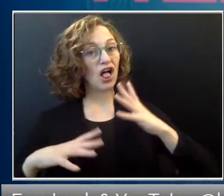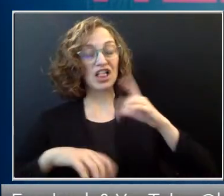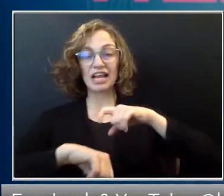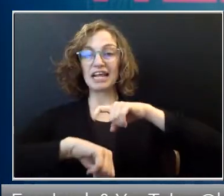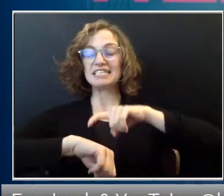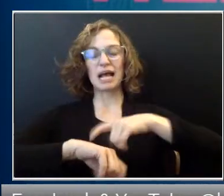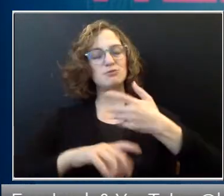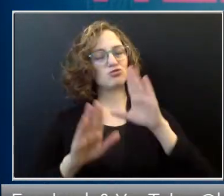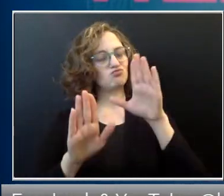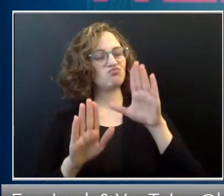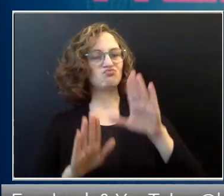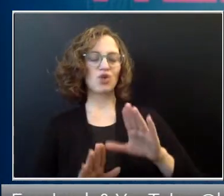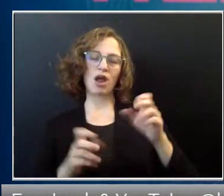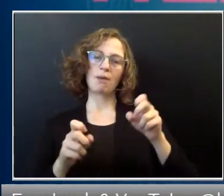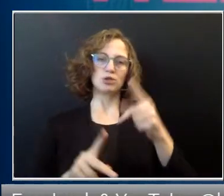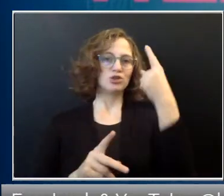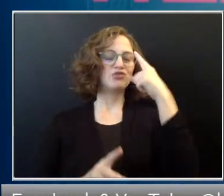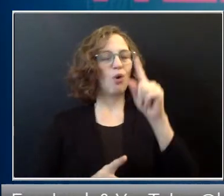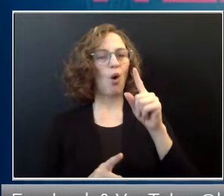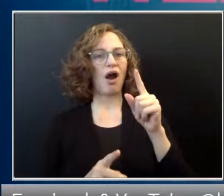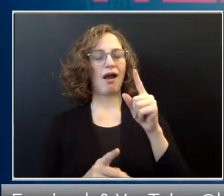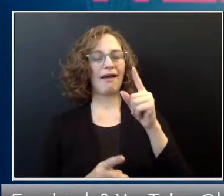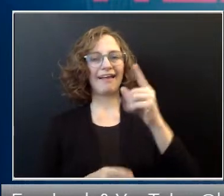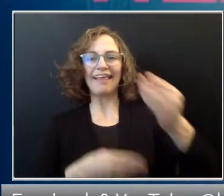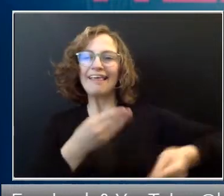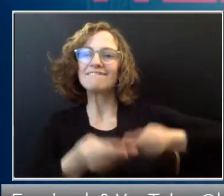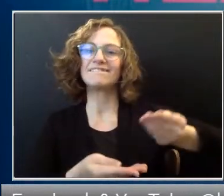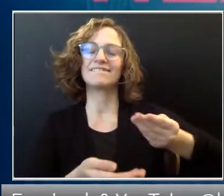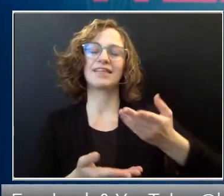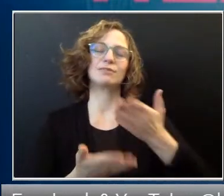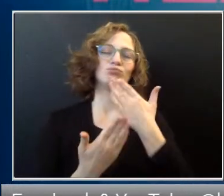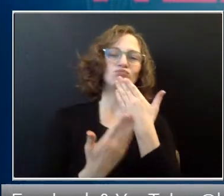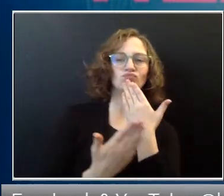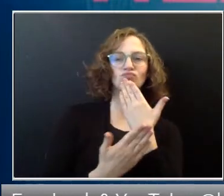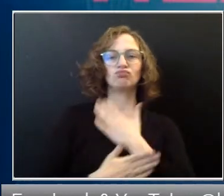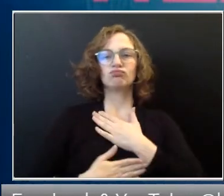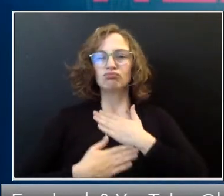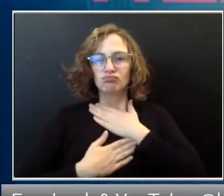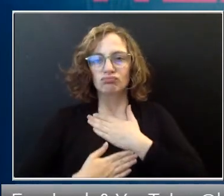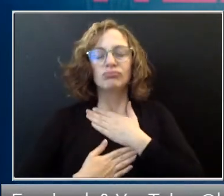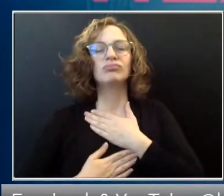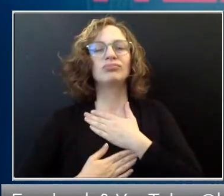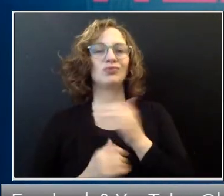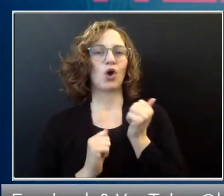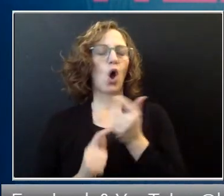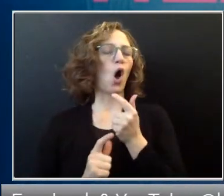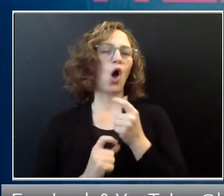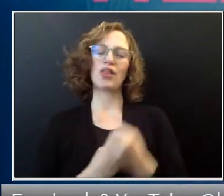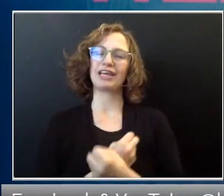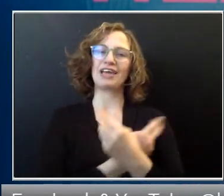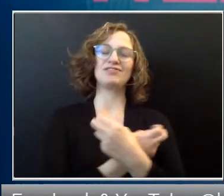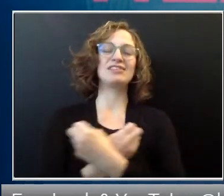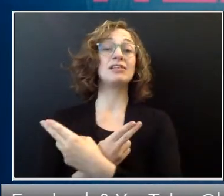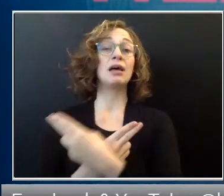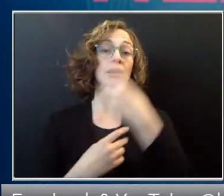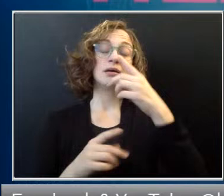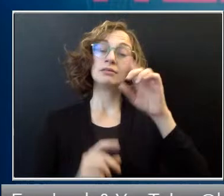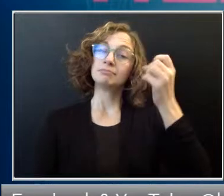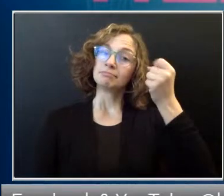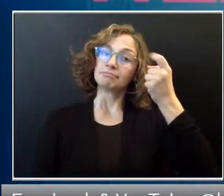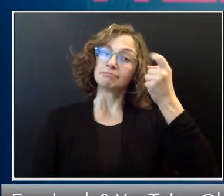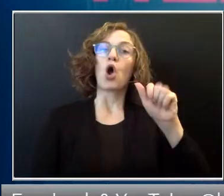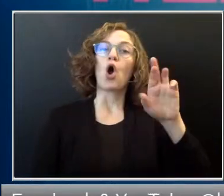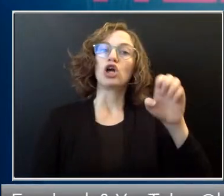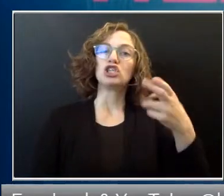and blessings that we've received. But for Archie Moore, that gift is incredibly remarkable. Someone gave Archie